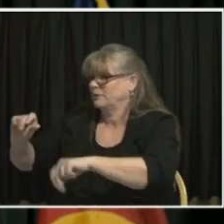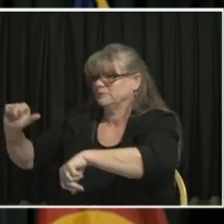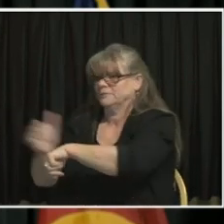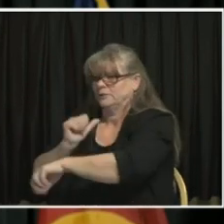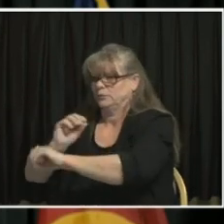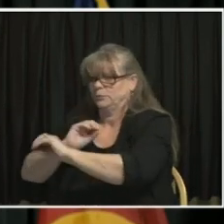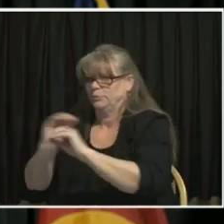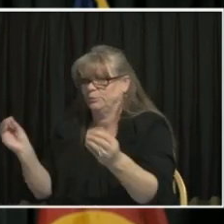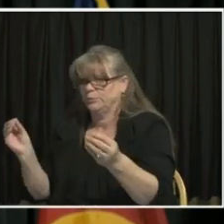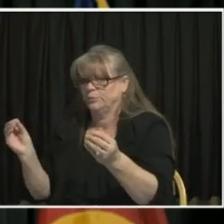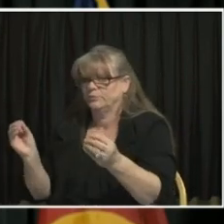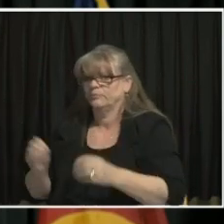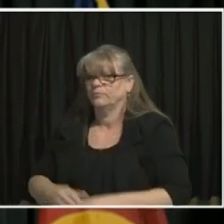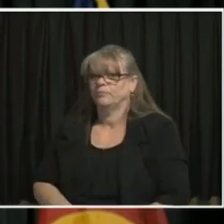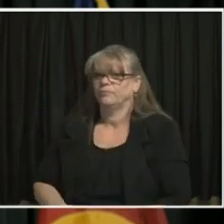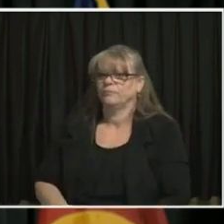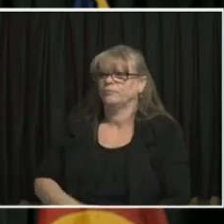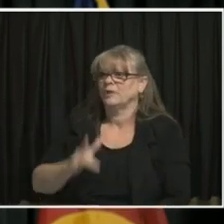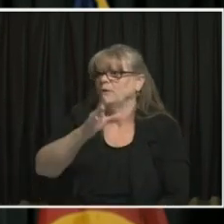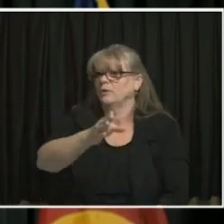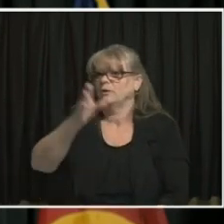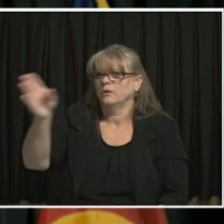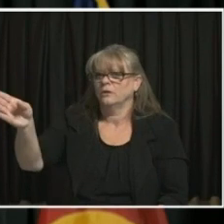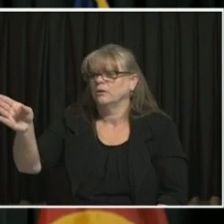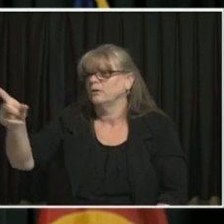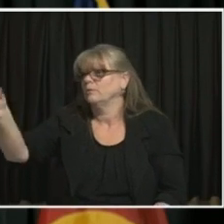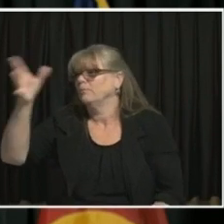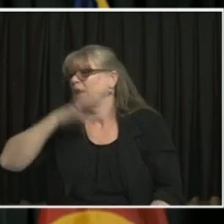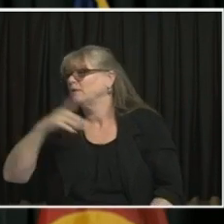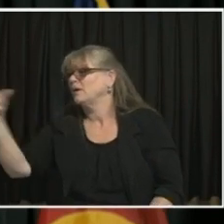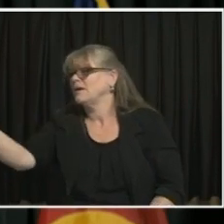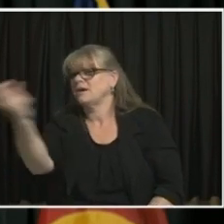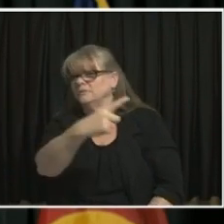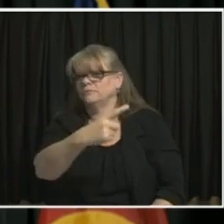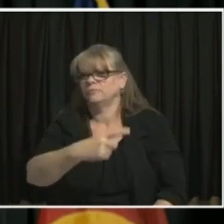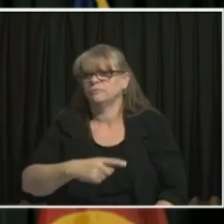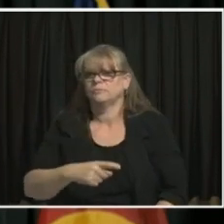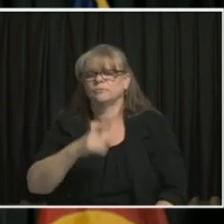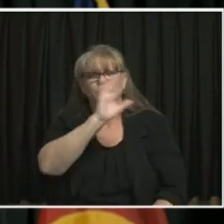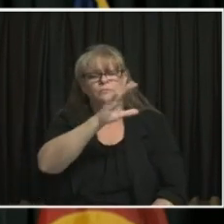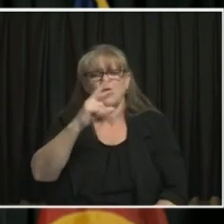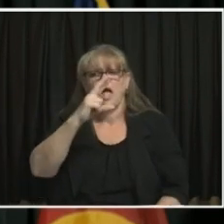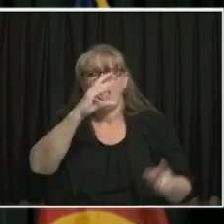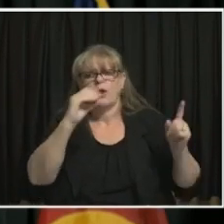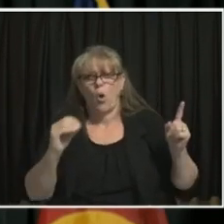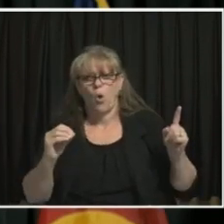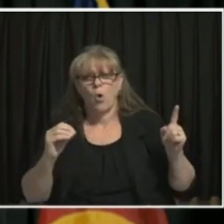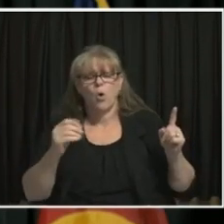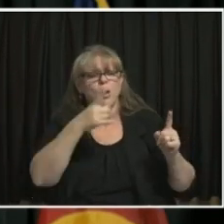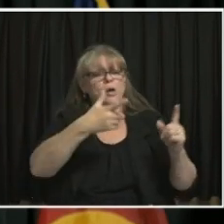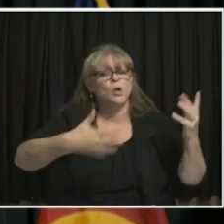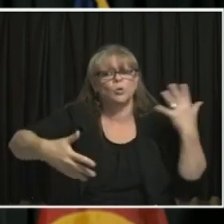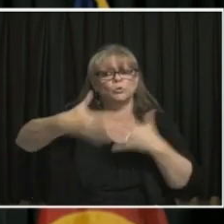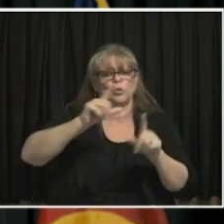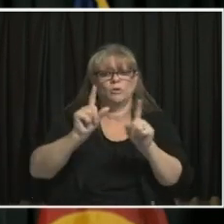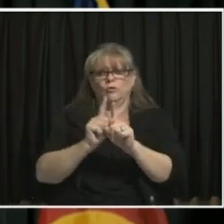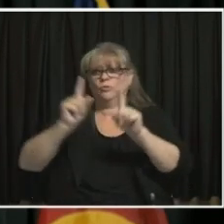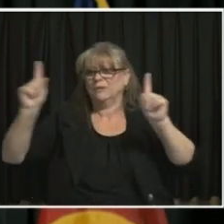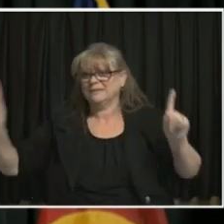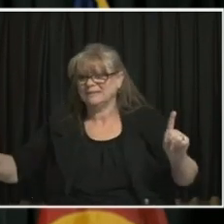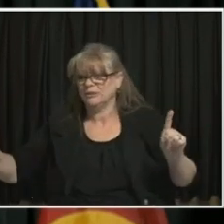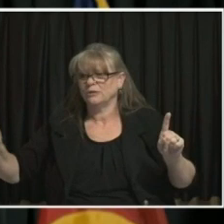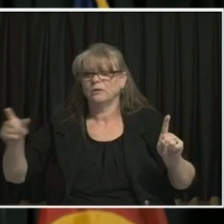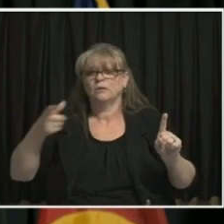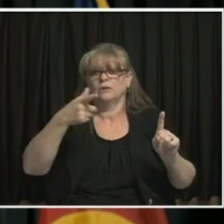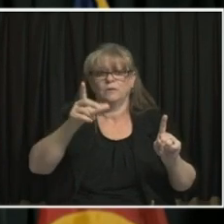Thanks. Governor, you talked about R0 and social distancing as the key measures you're using to decide how